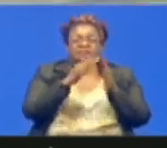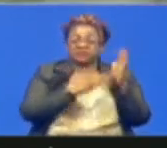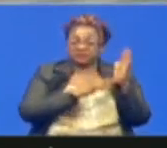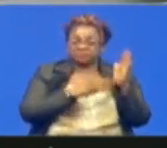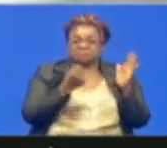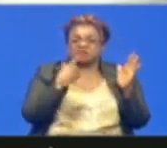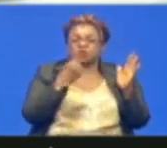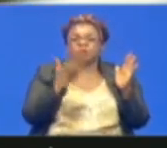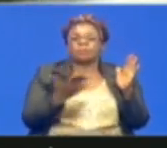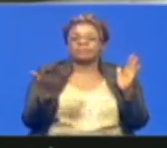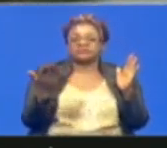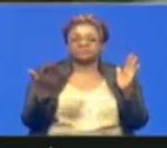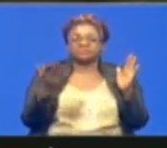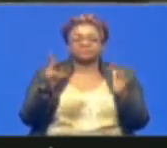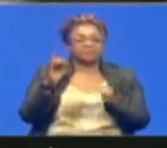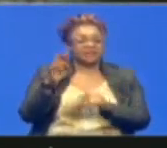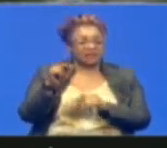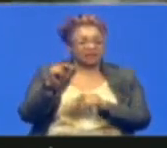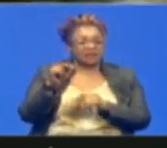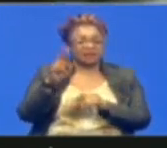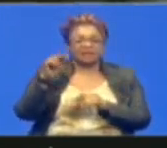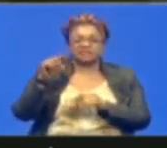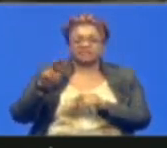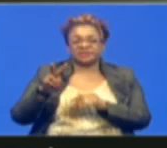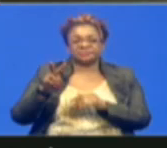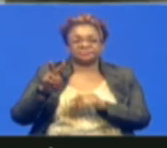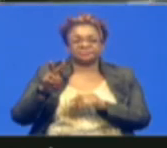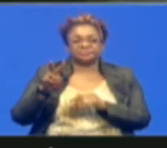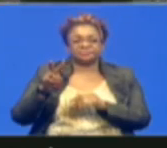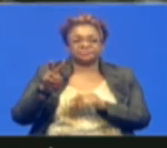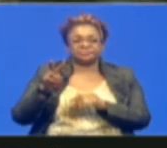equipment. Kennedy Murethi, NTV.